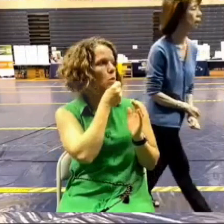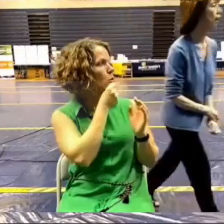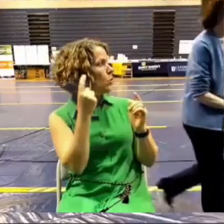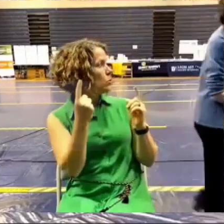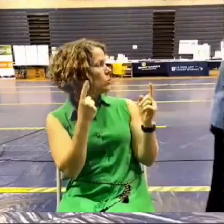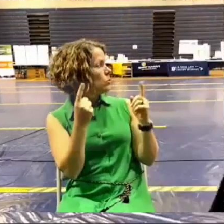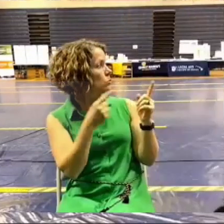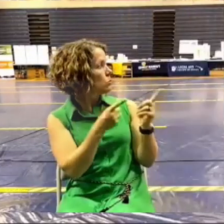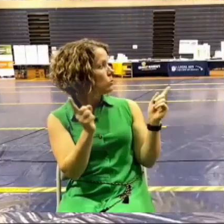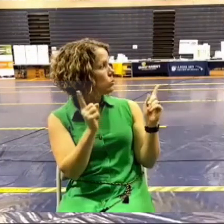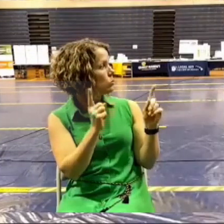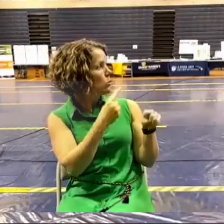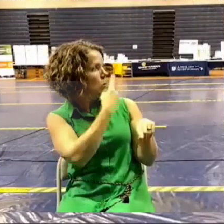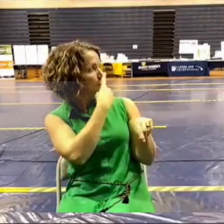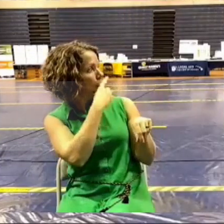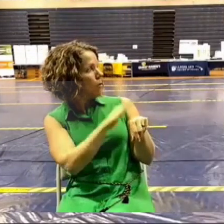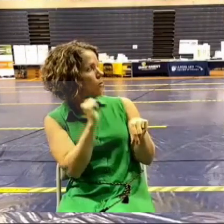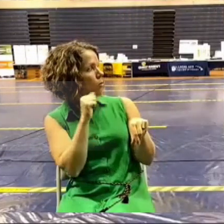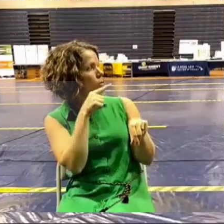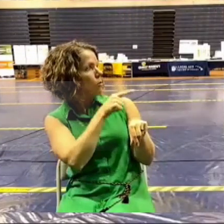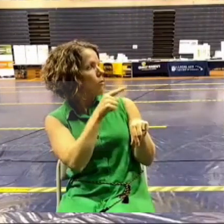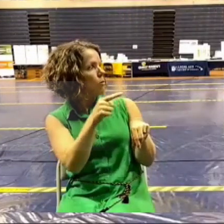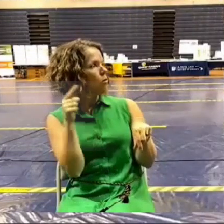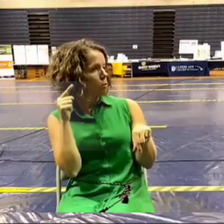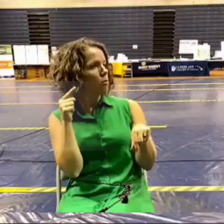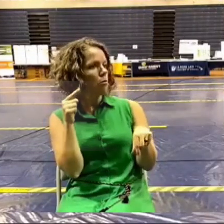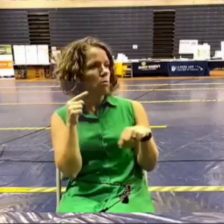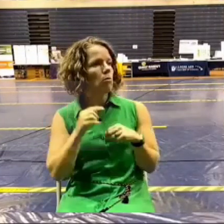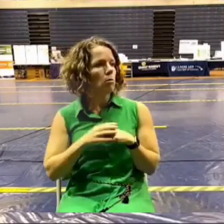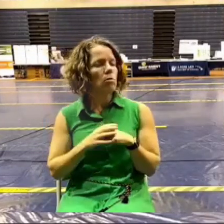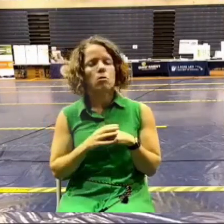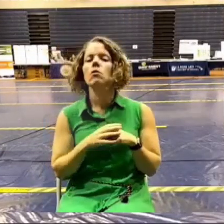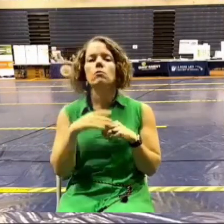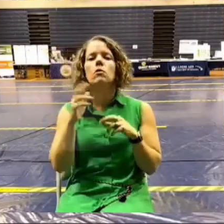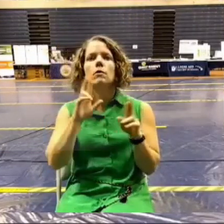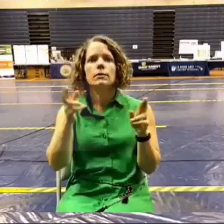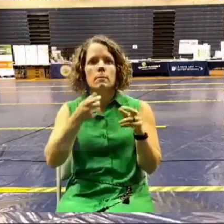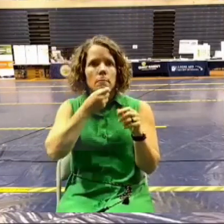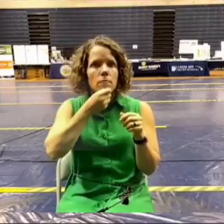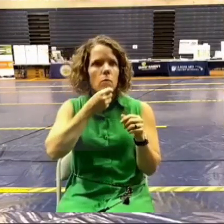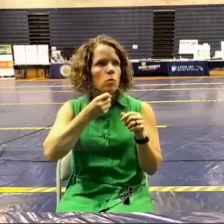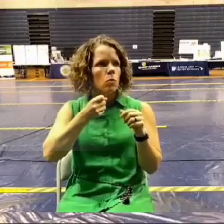Jackie. You guys wanna help us with the mics? Okay, you got them.